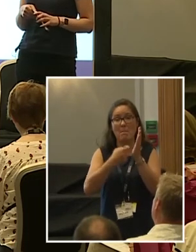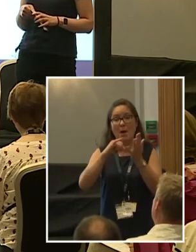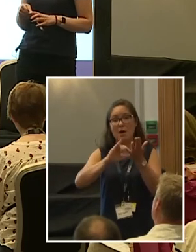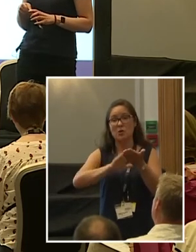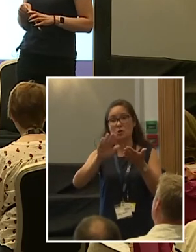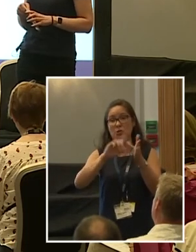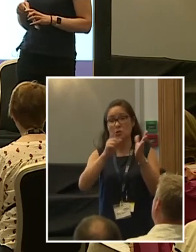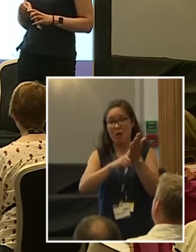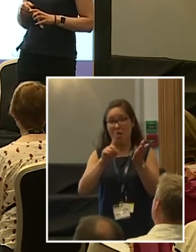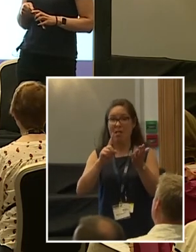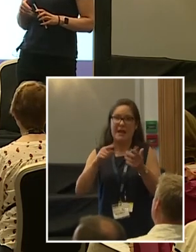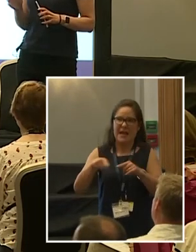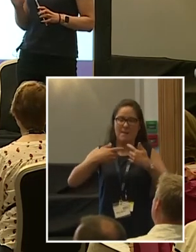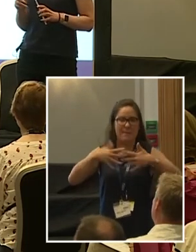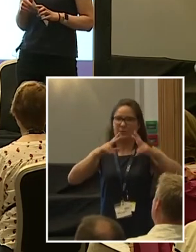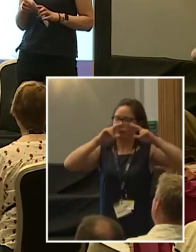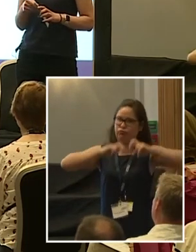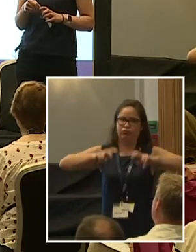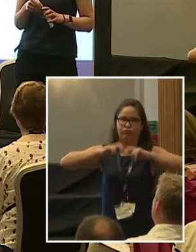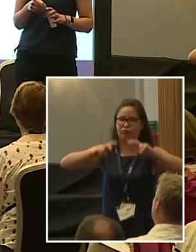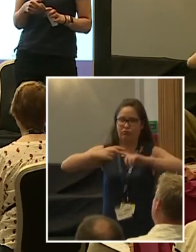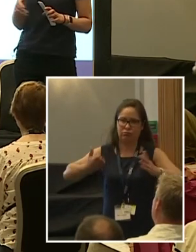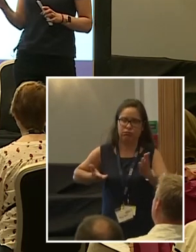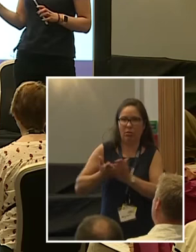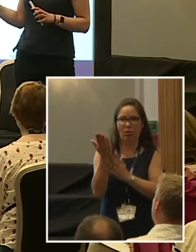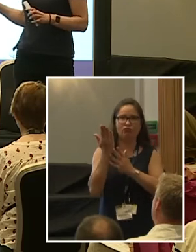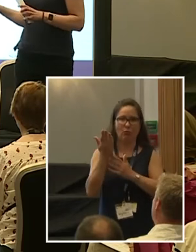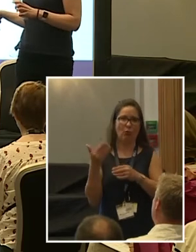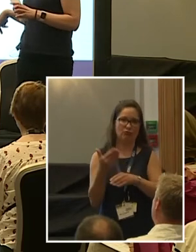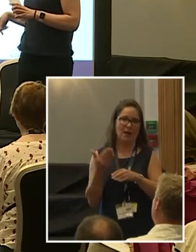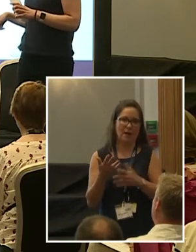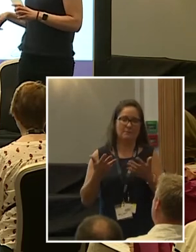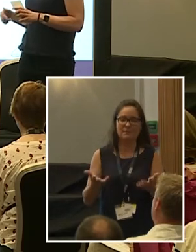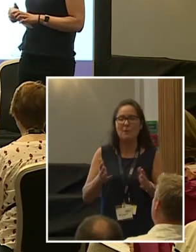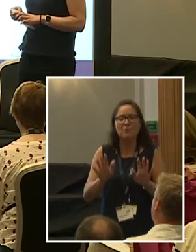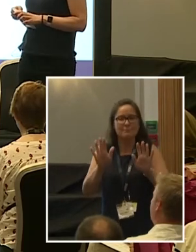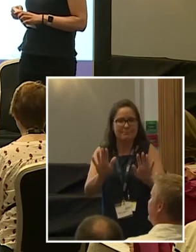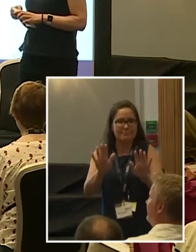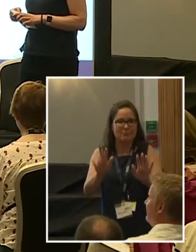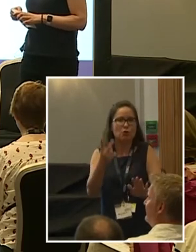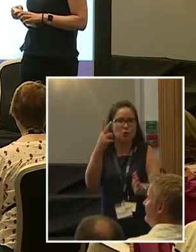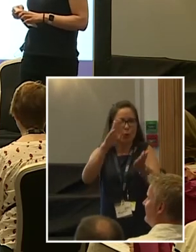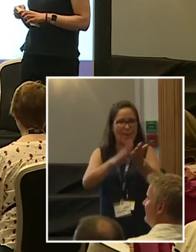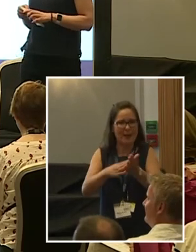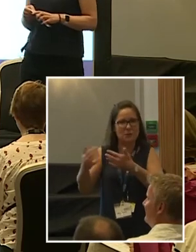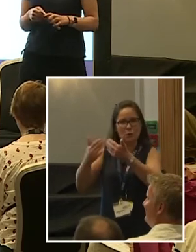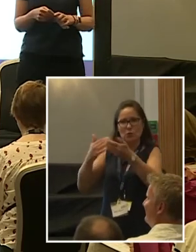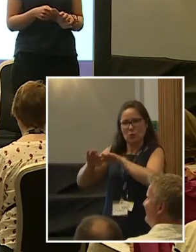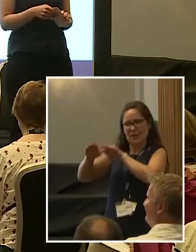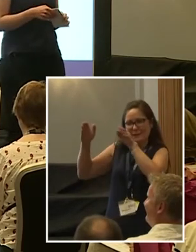of his career. If you could just give us a couple of minutes while we do some stage adjusting and